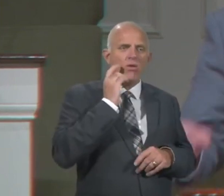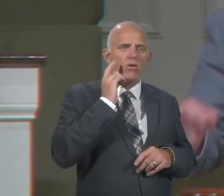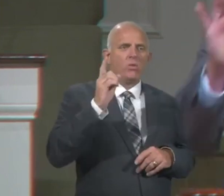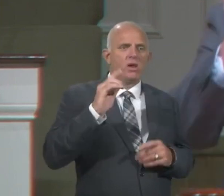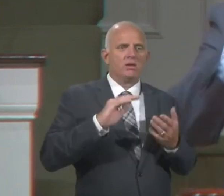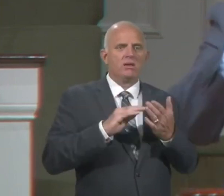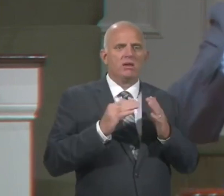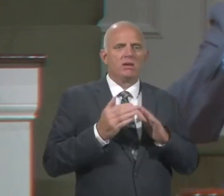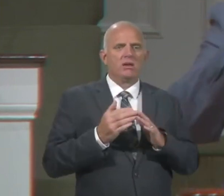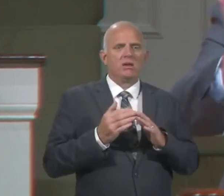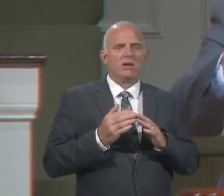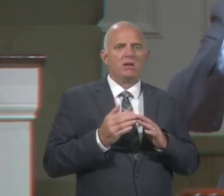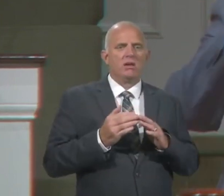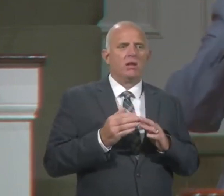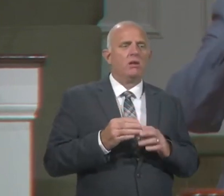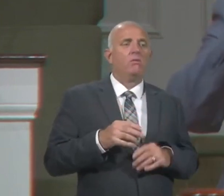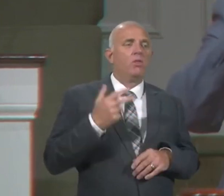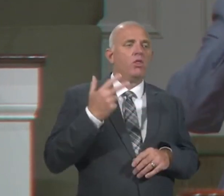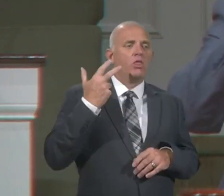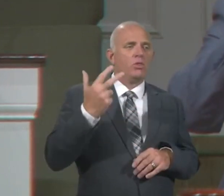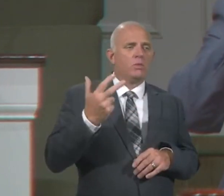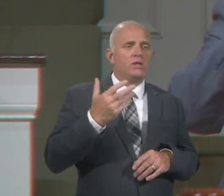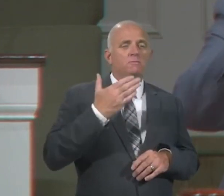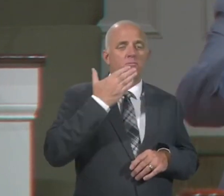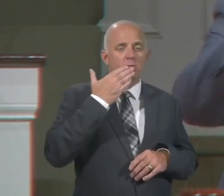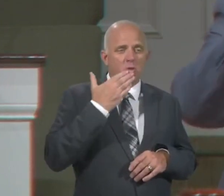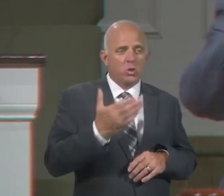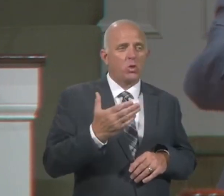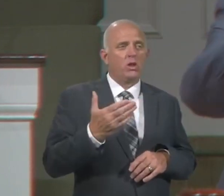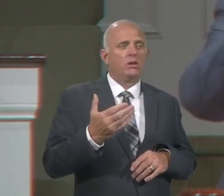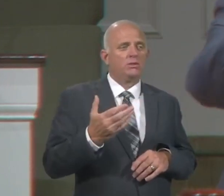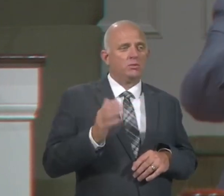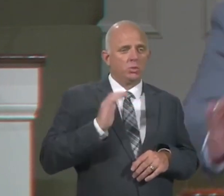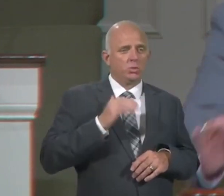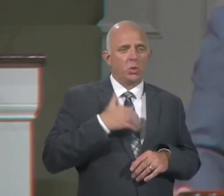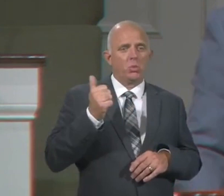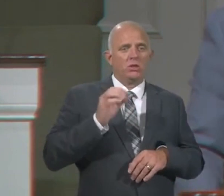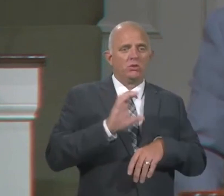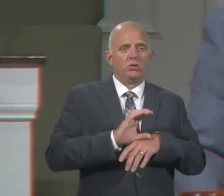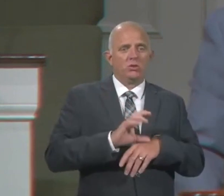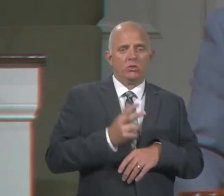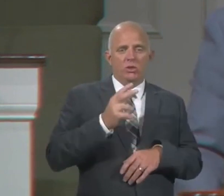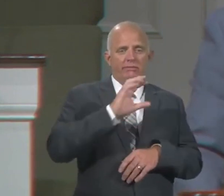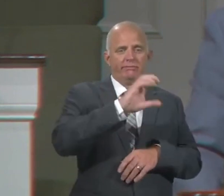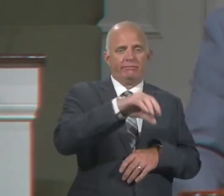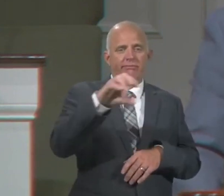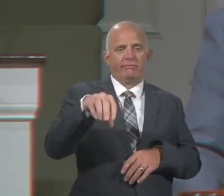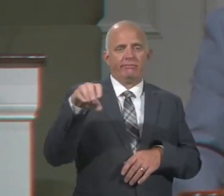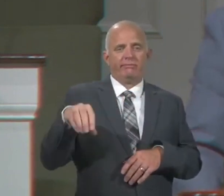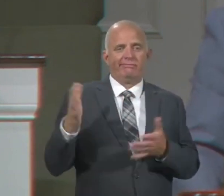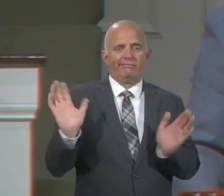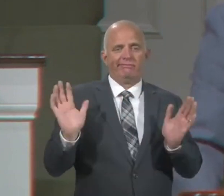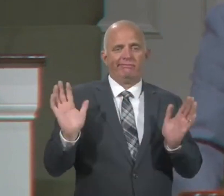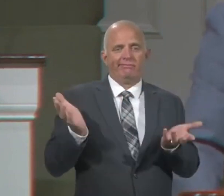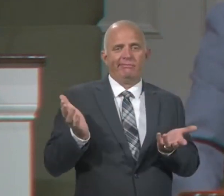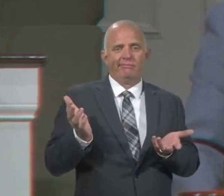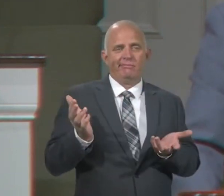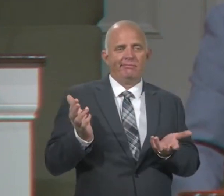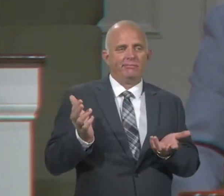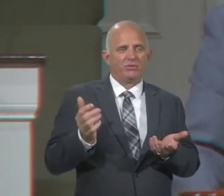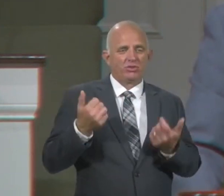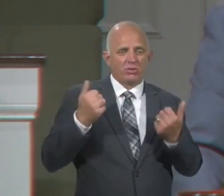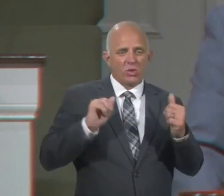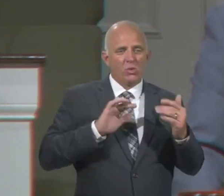And there's only three solid soul-winning churches in that city, trying to reach